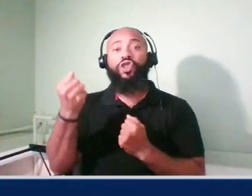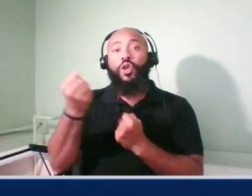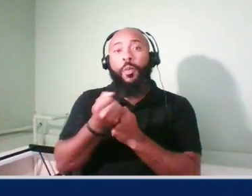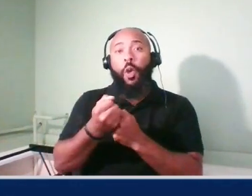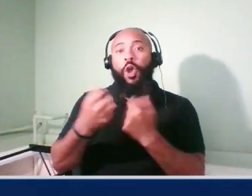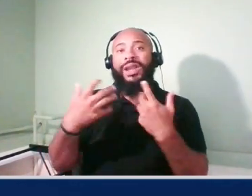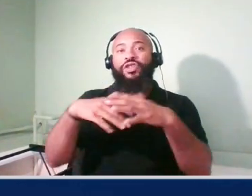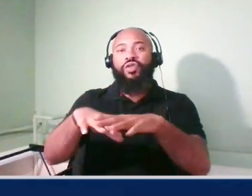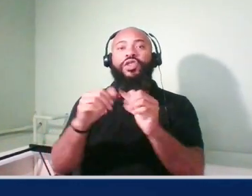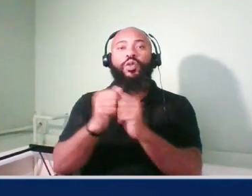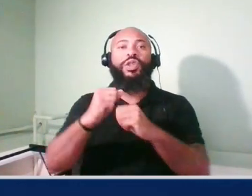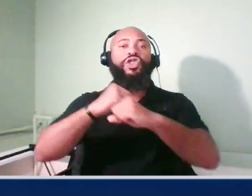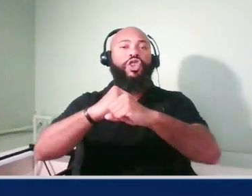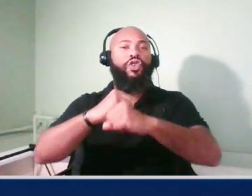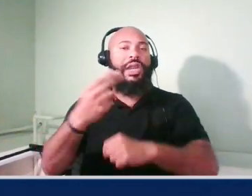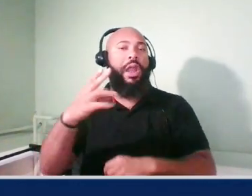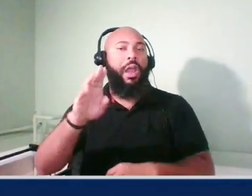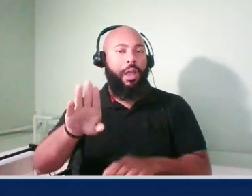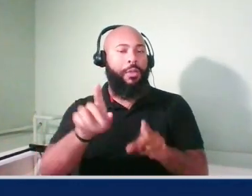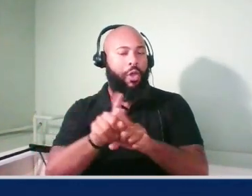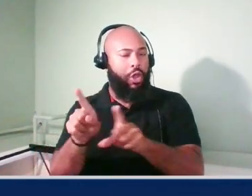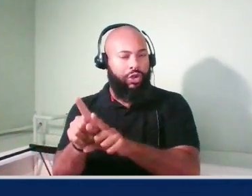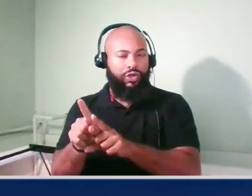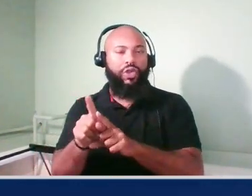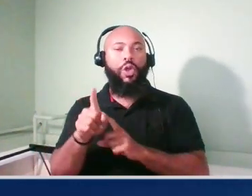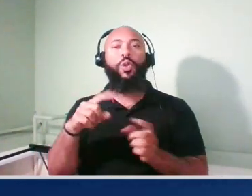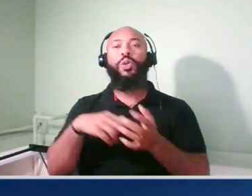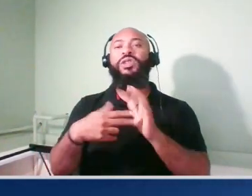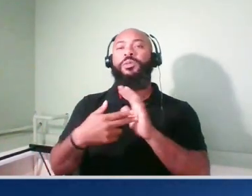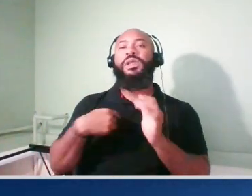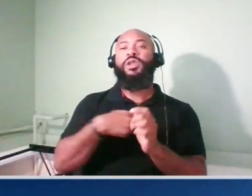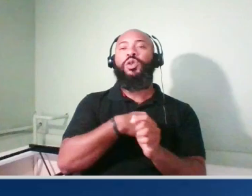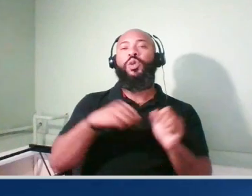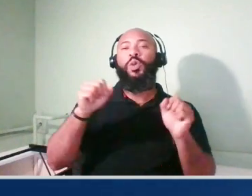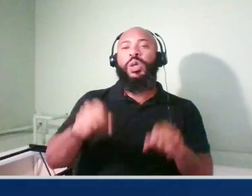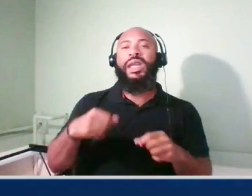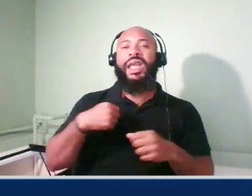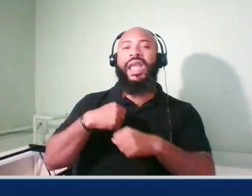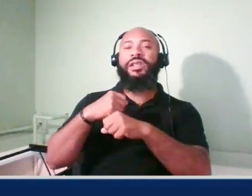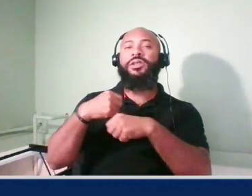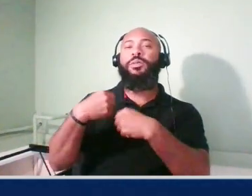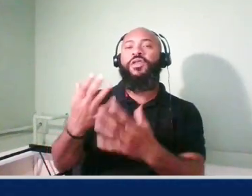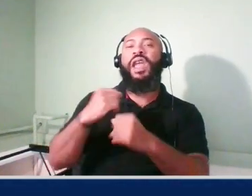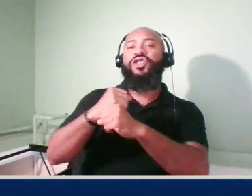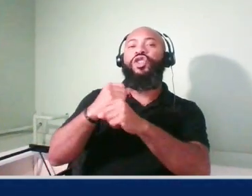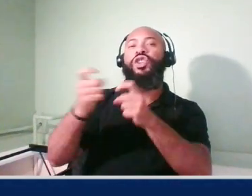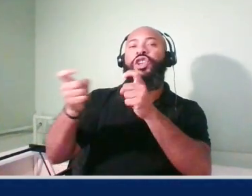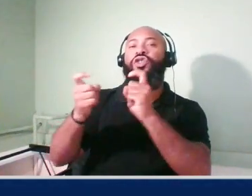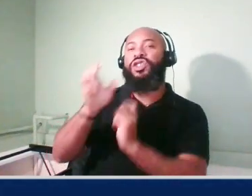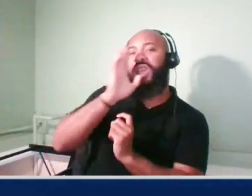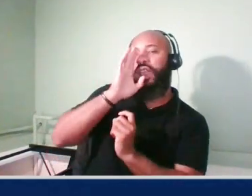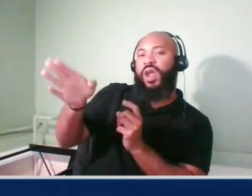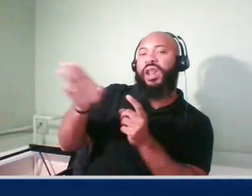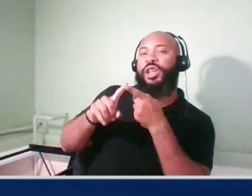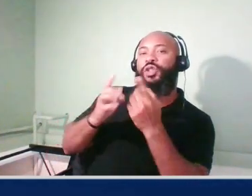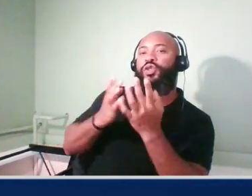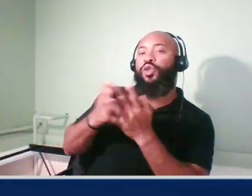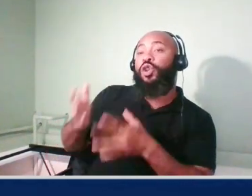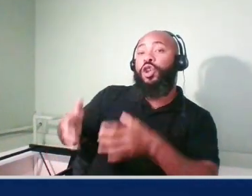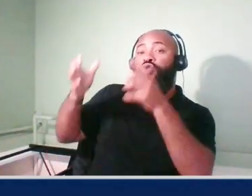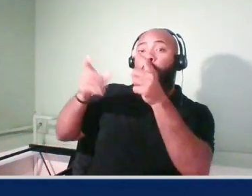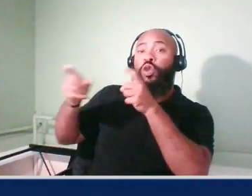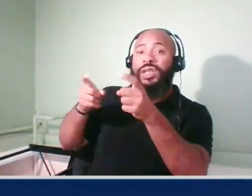can deploy controls, Security Hub controls directly through Control Tower and manage those controls through Control Tower, making it easier for customers